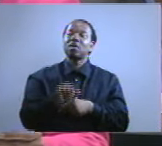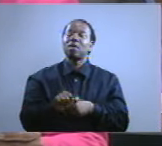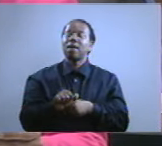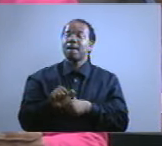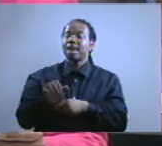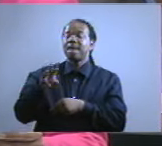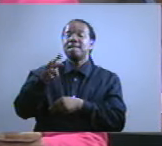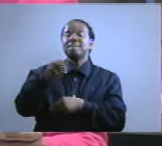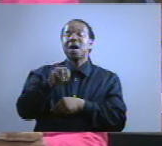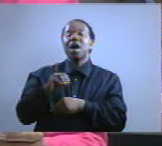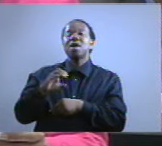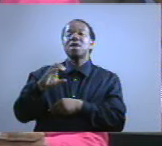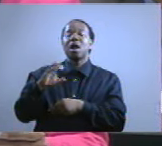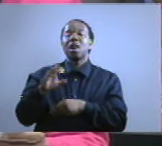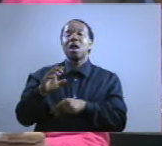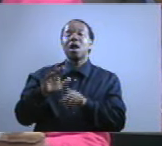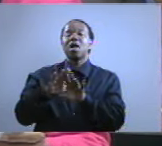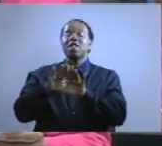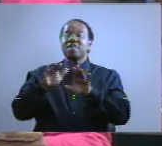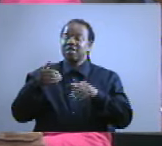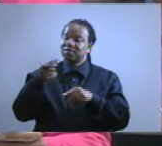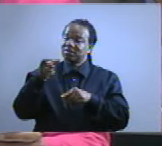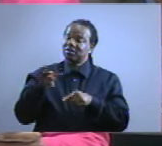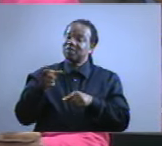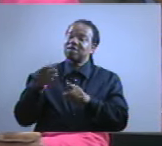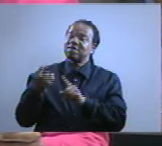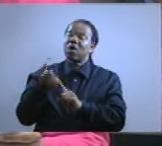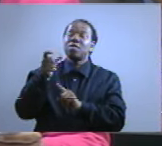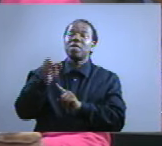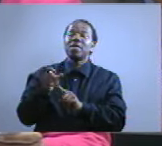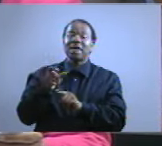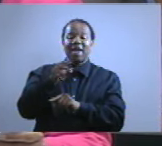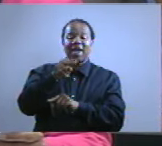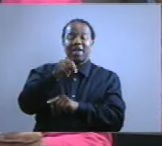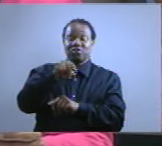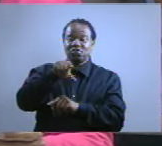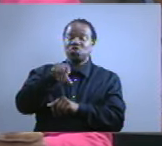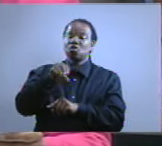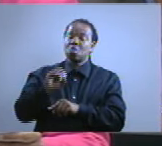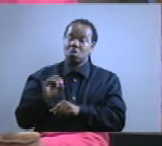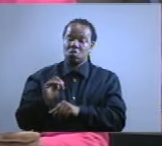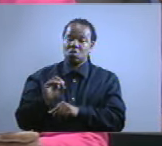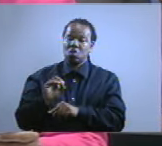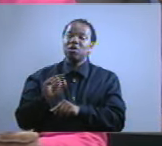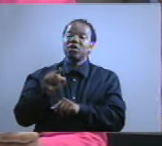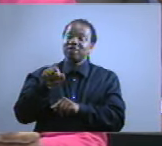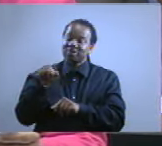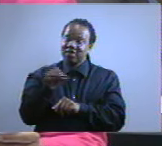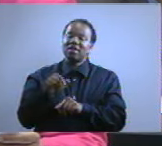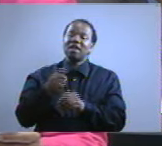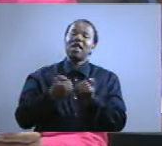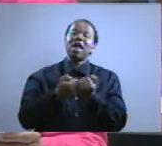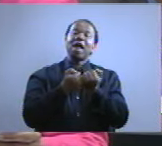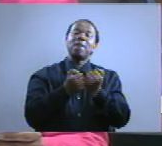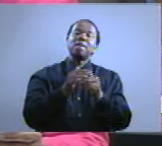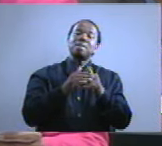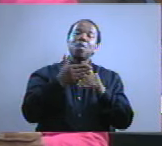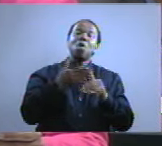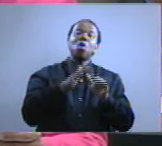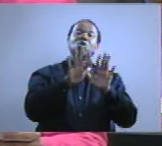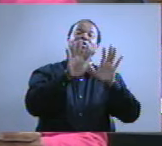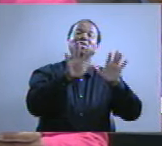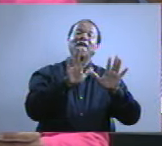the co-founder of the Charlie Campaign, a non-profit organization that has helped more than 10,000